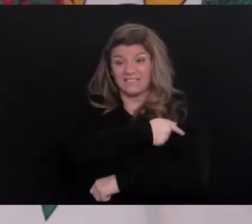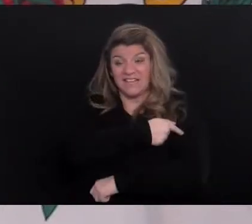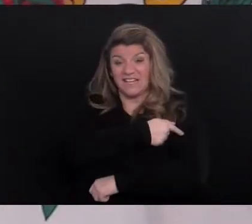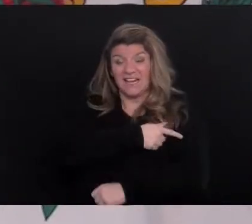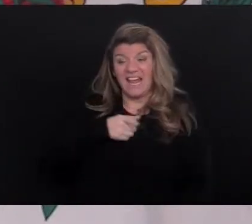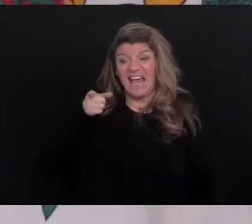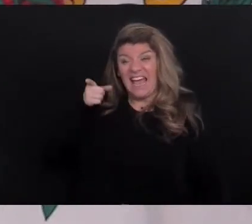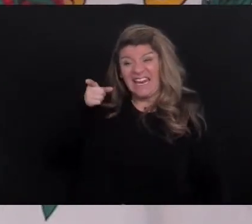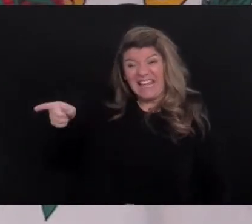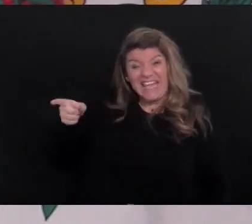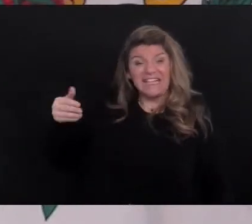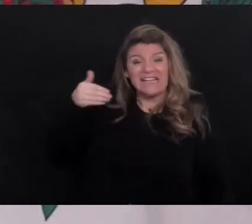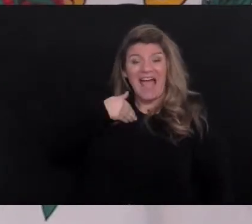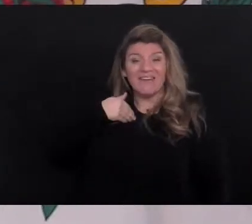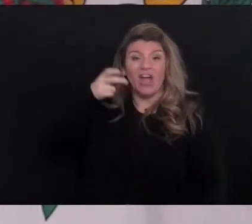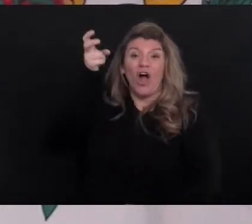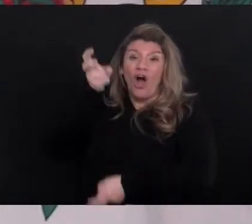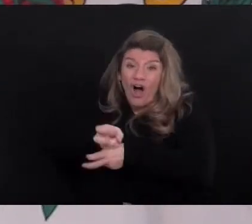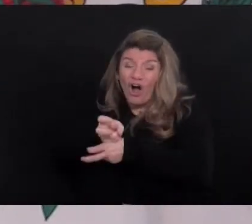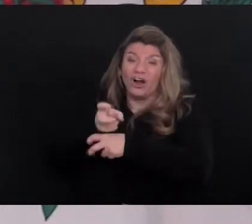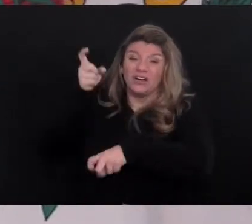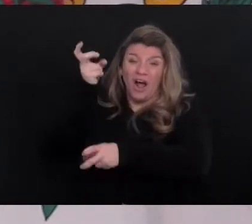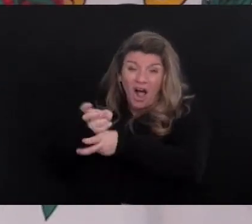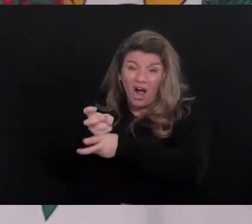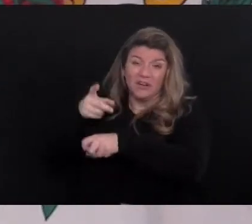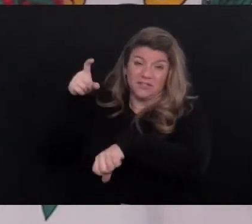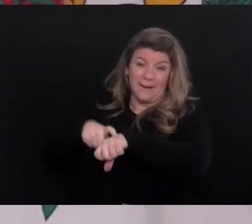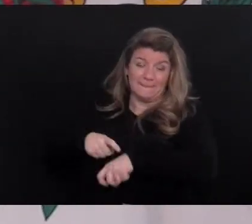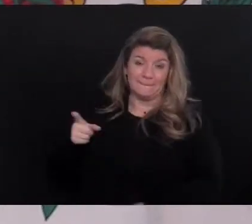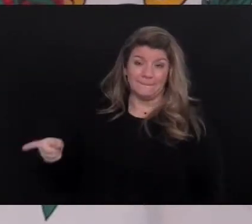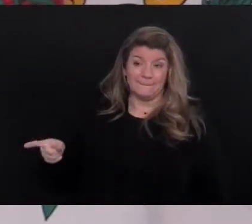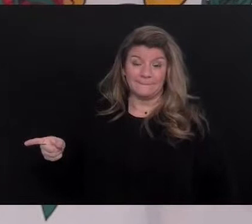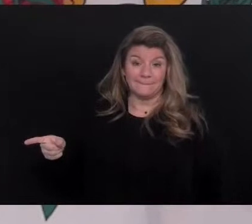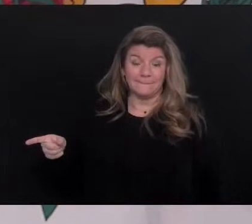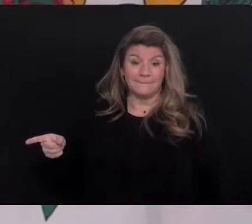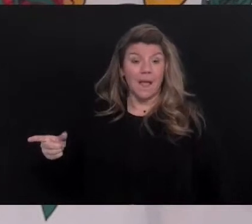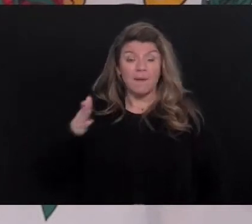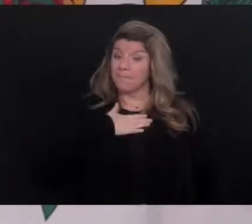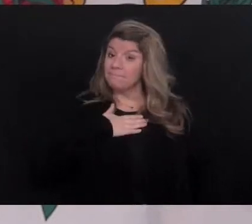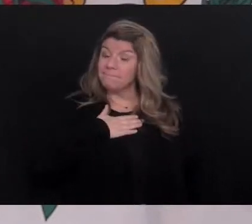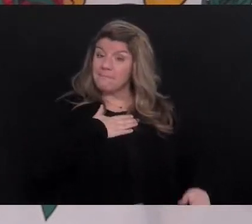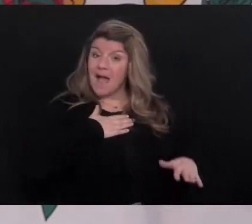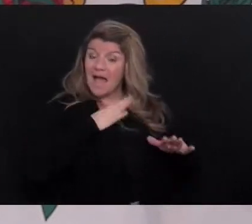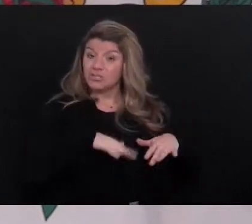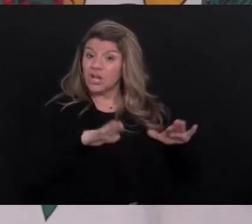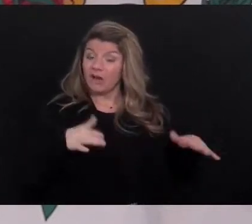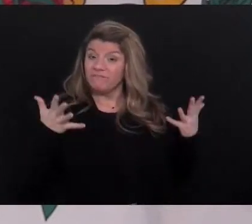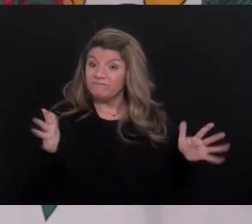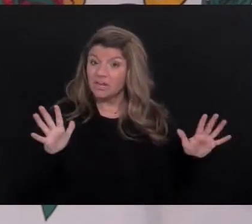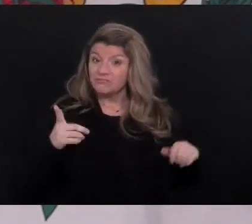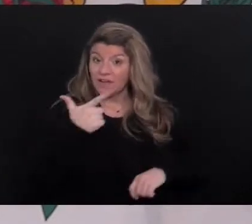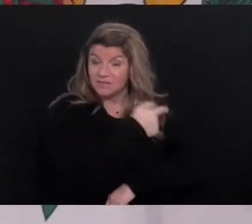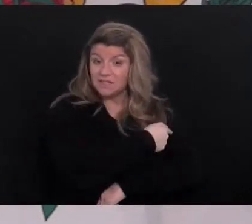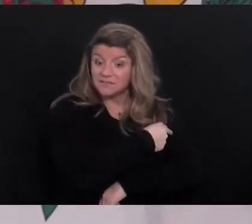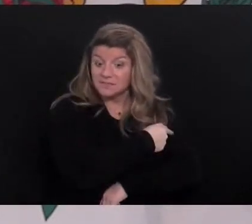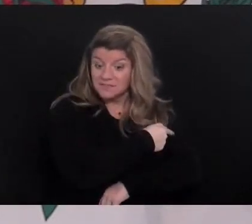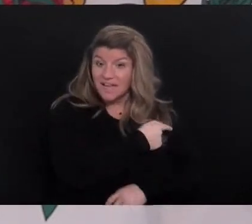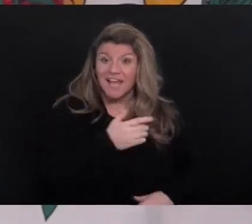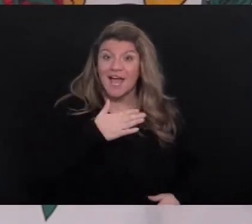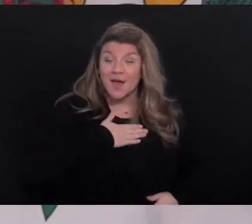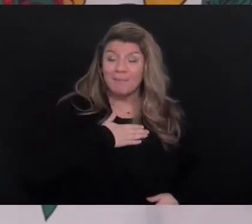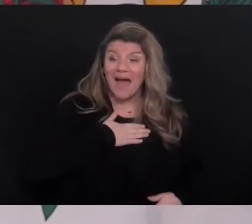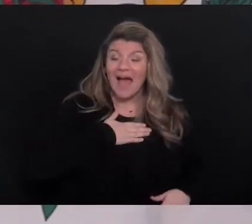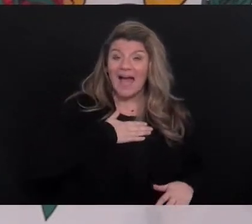having a really tough time. My child was vaccinated, and my